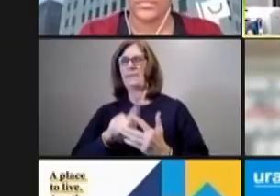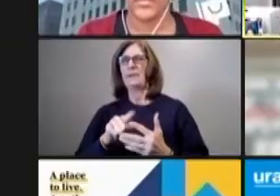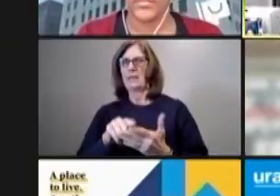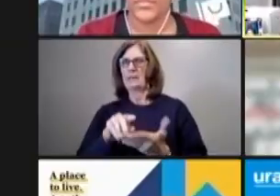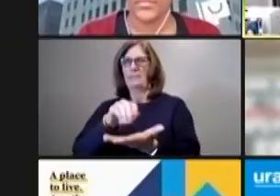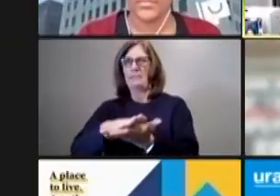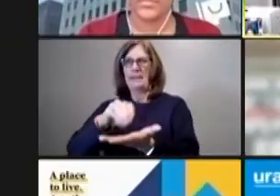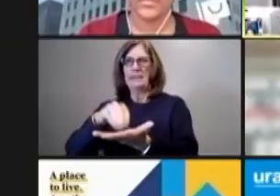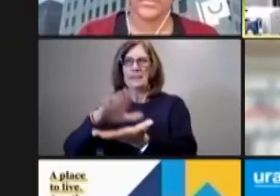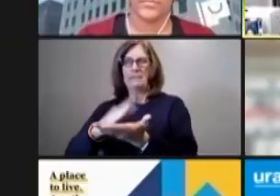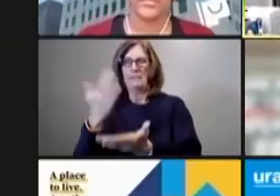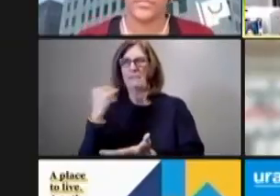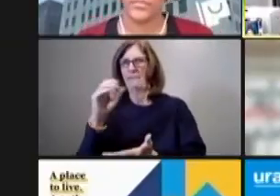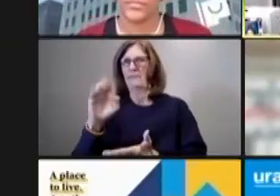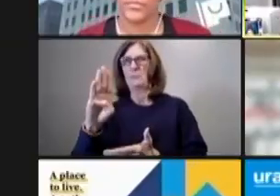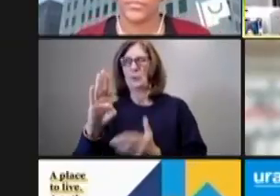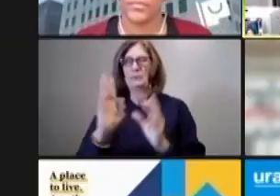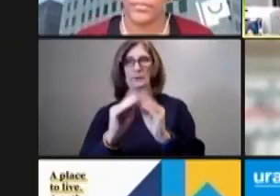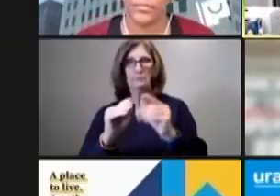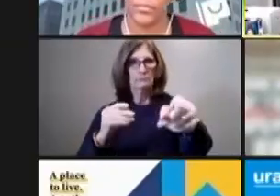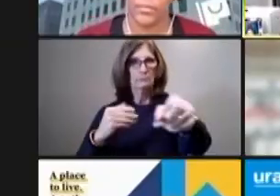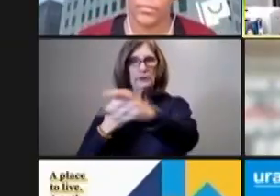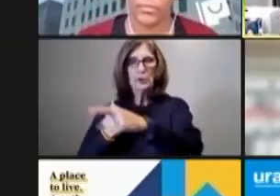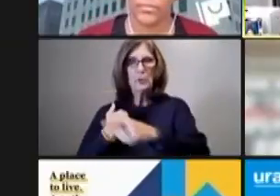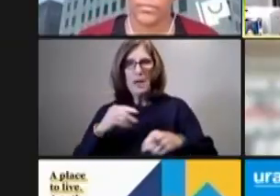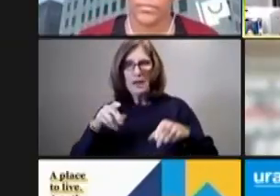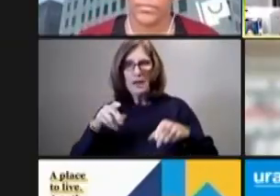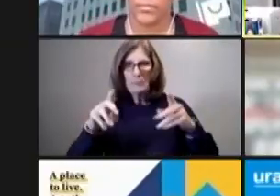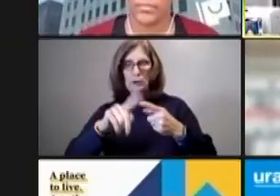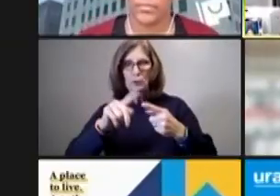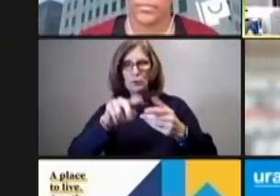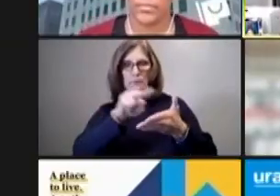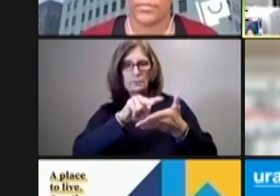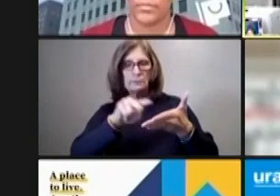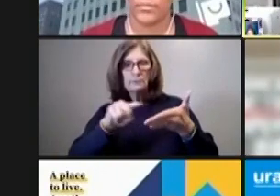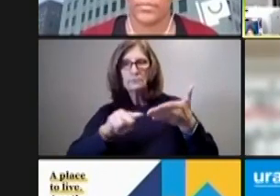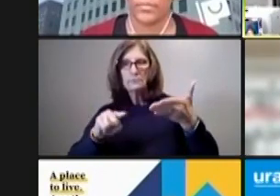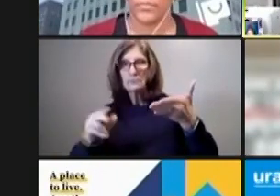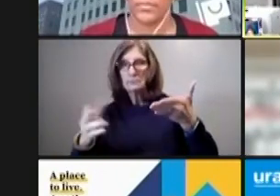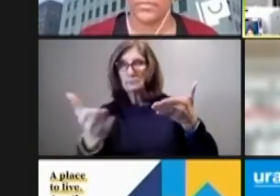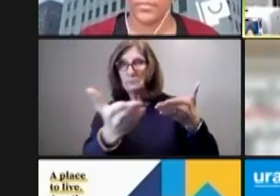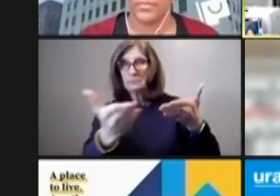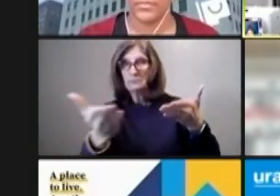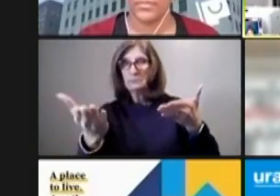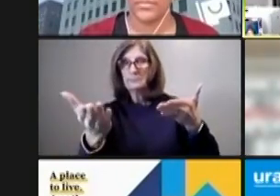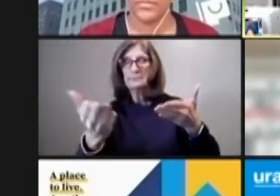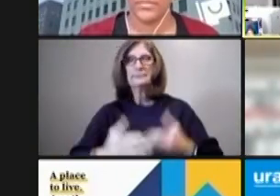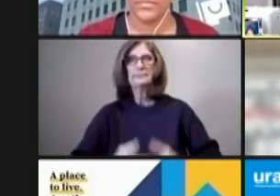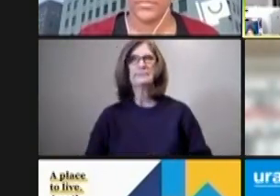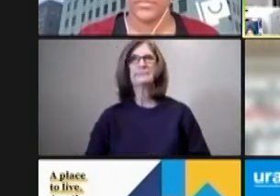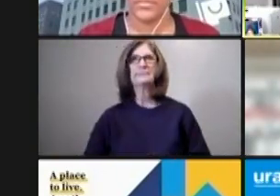February's meeting. Has everyone had the opportunity to review those?